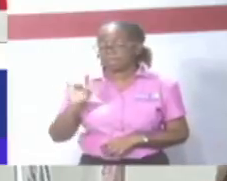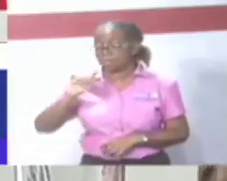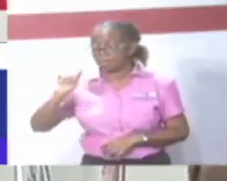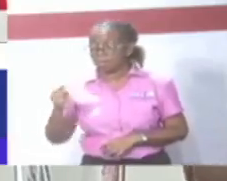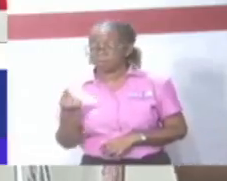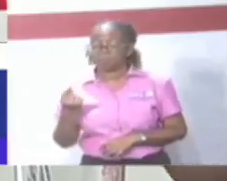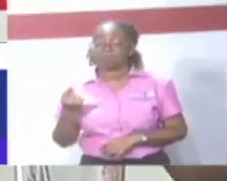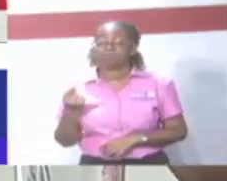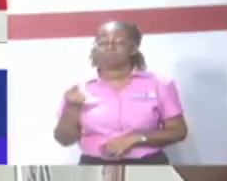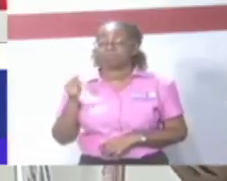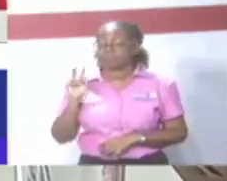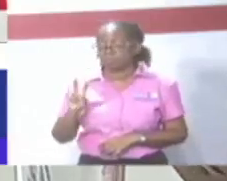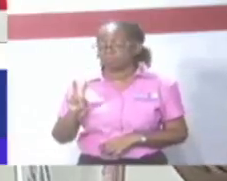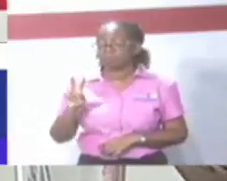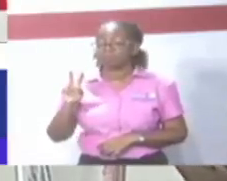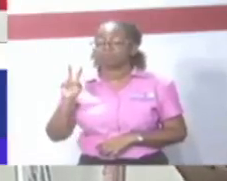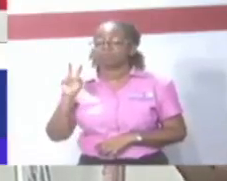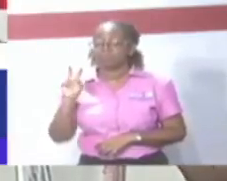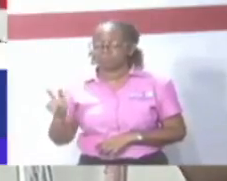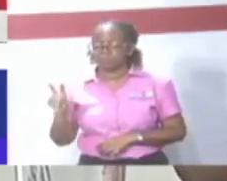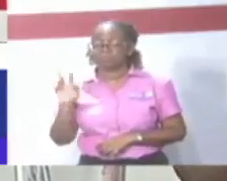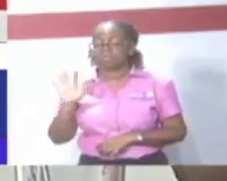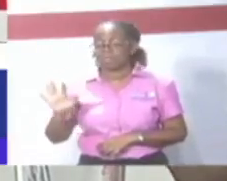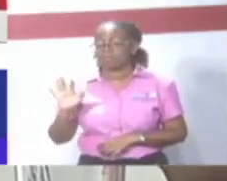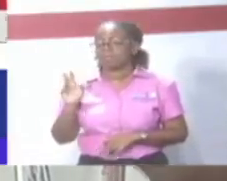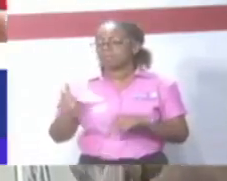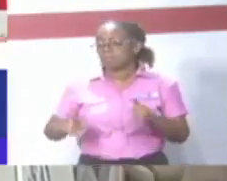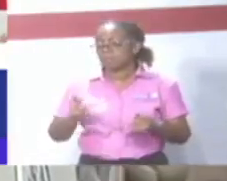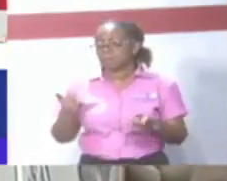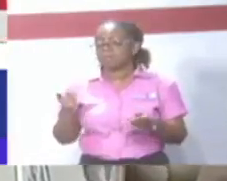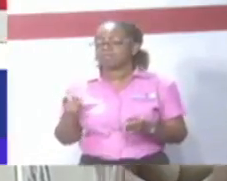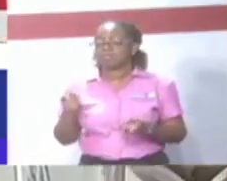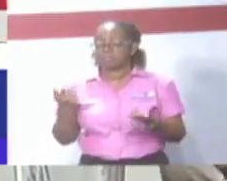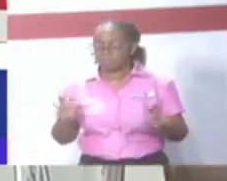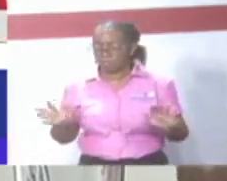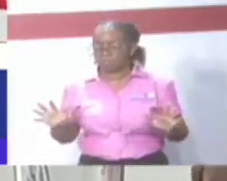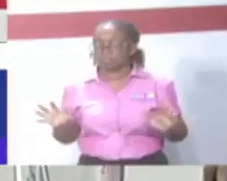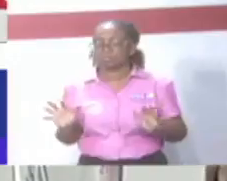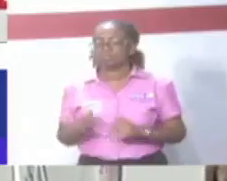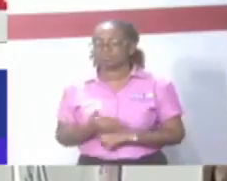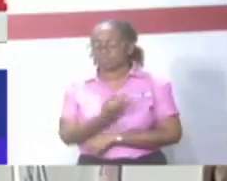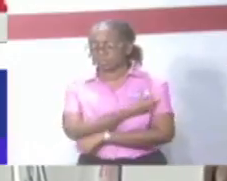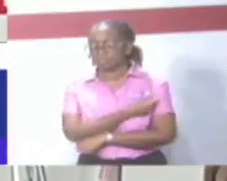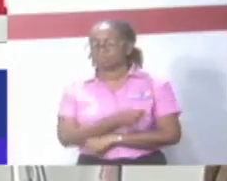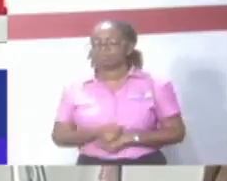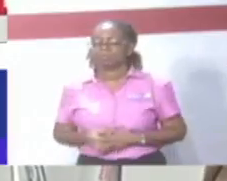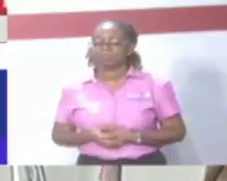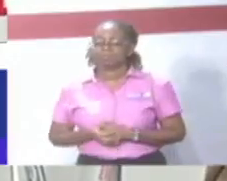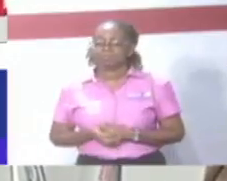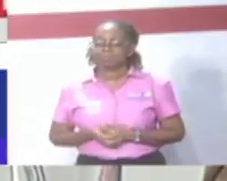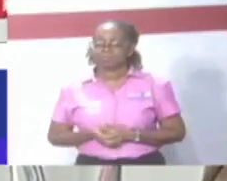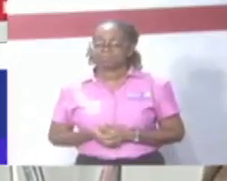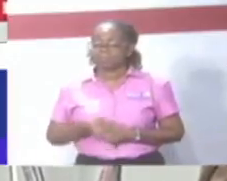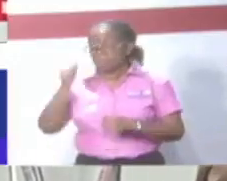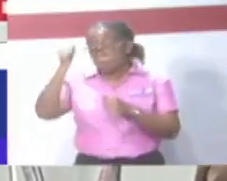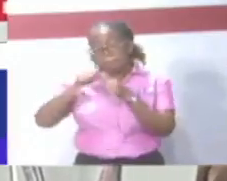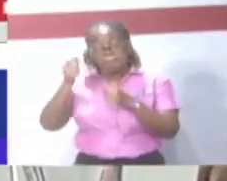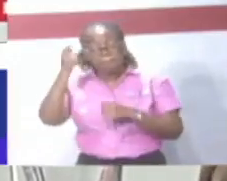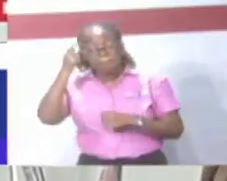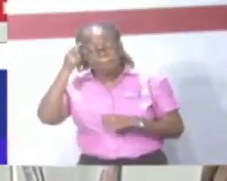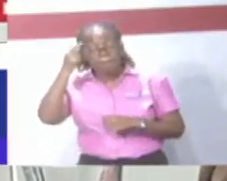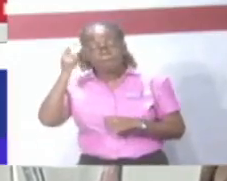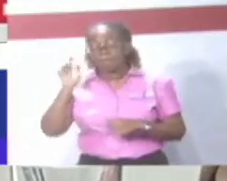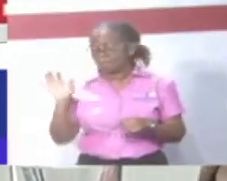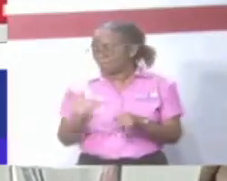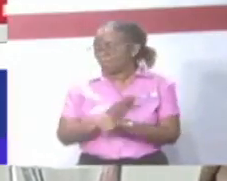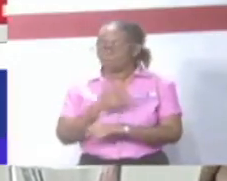28,275 are on their way to being fully vaccinated. Remember, to be considered fully vaccinated, you must have